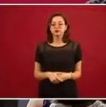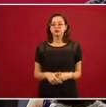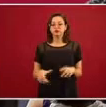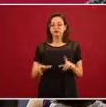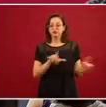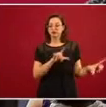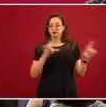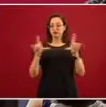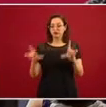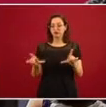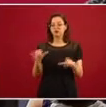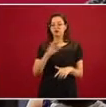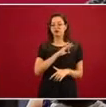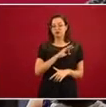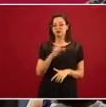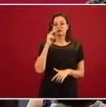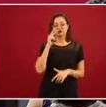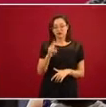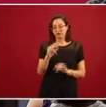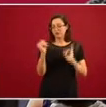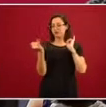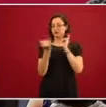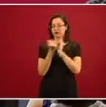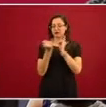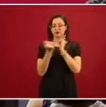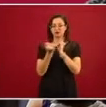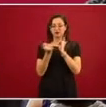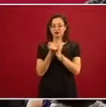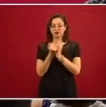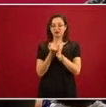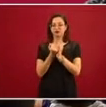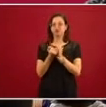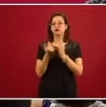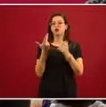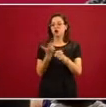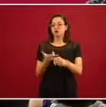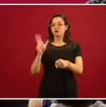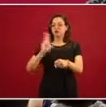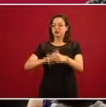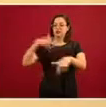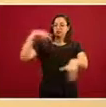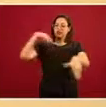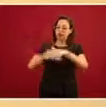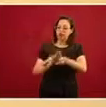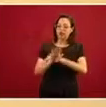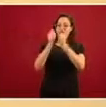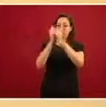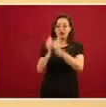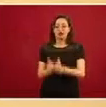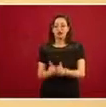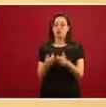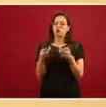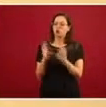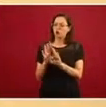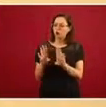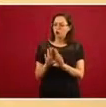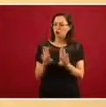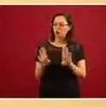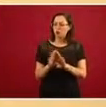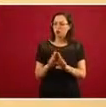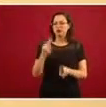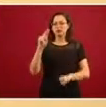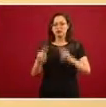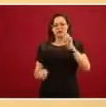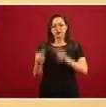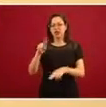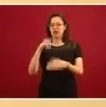finding themselves in the need of being hospitalized. Here we can see, talking about the hospitalized patients, we